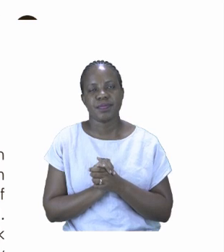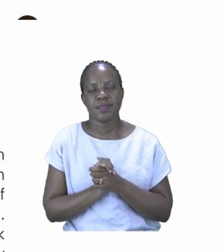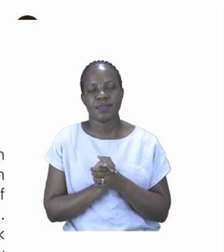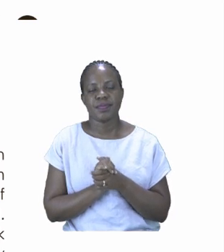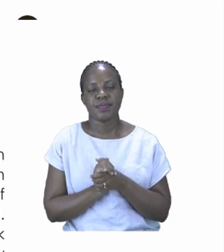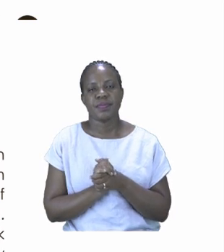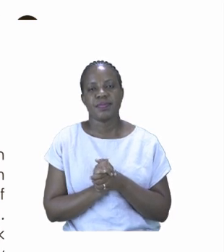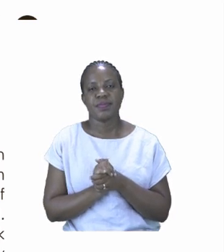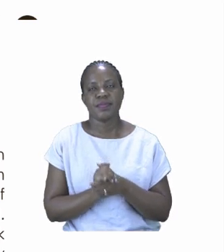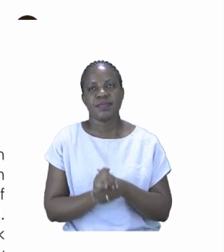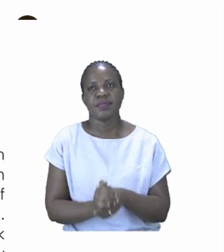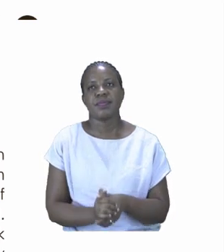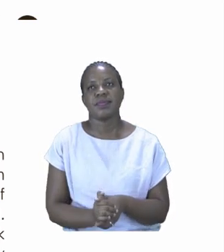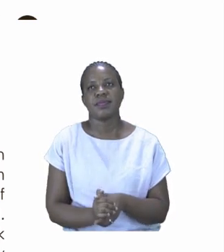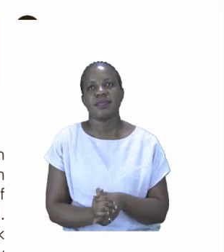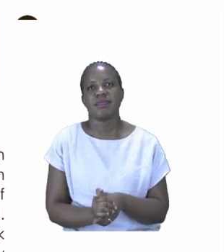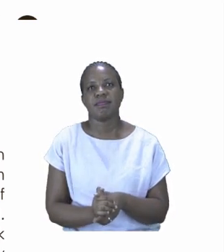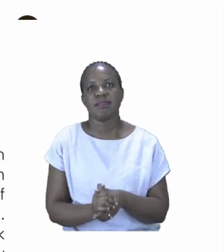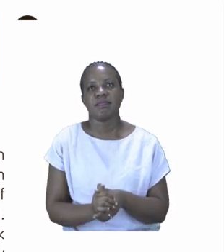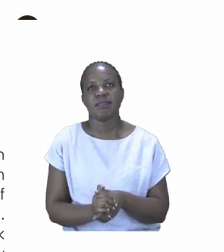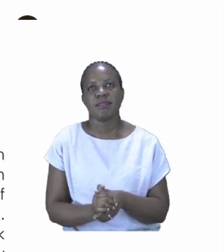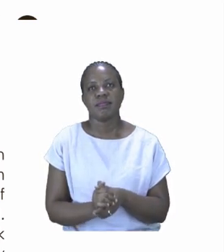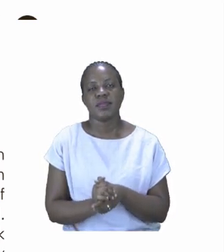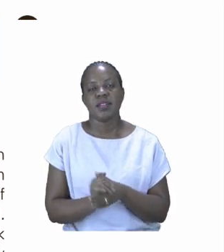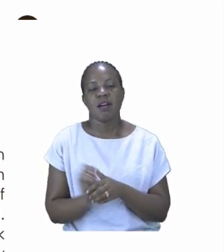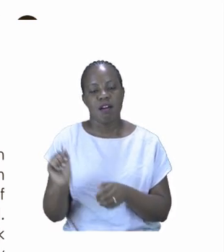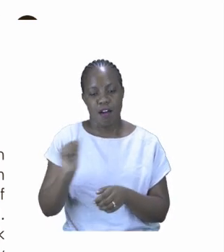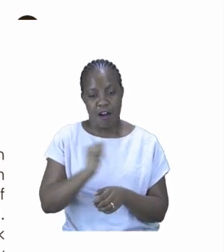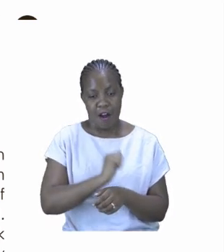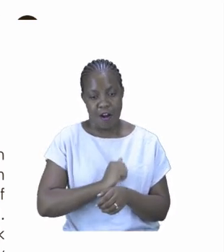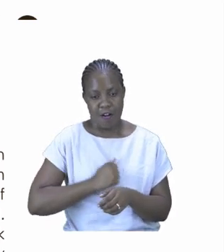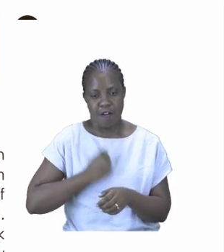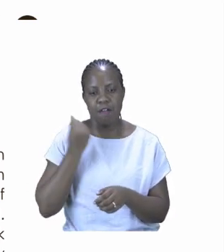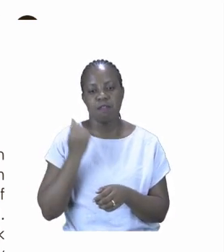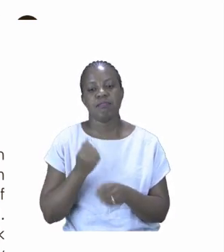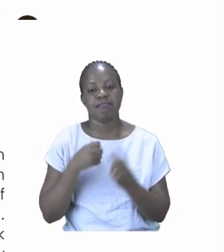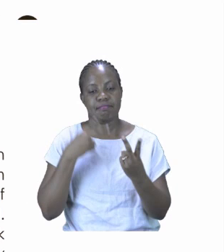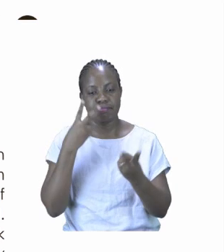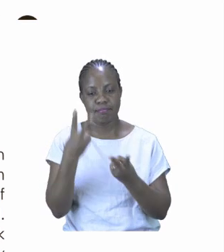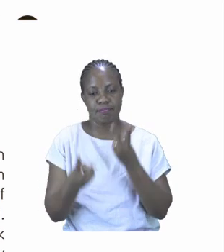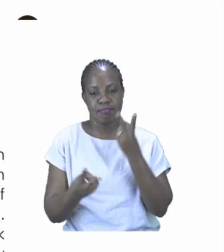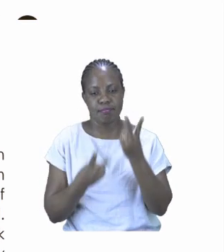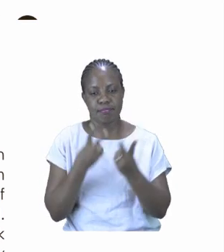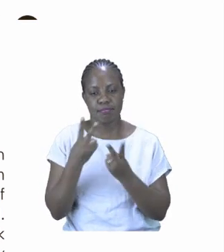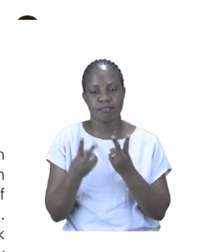begin. Our visit to the library.